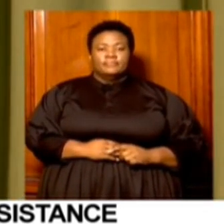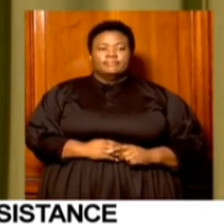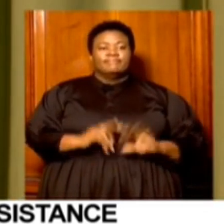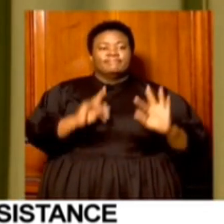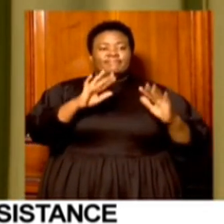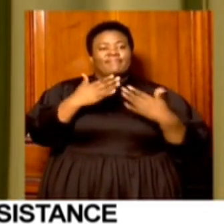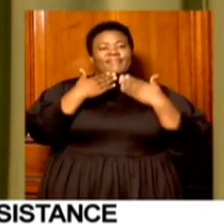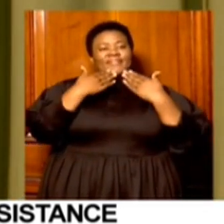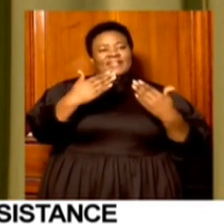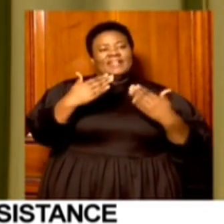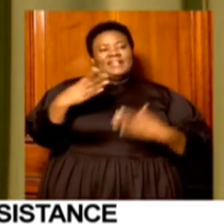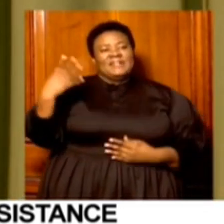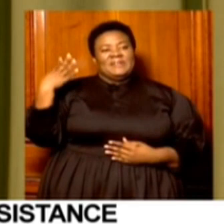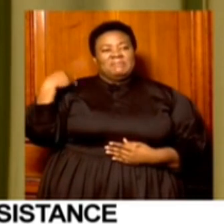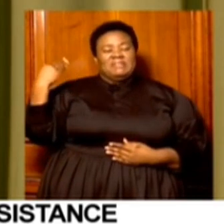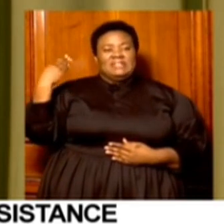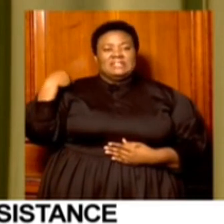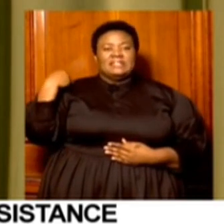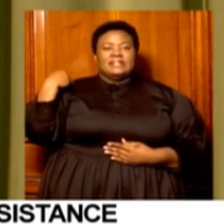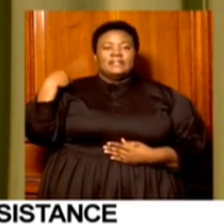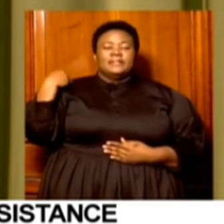Thank you, Minister.